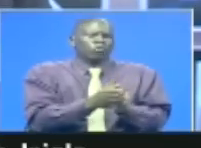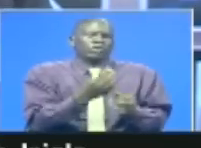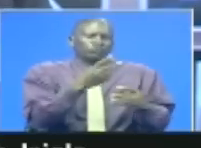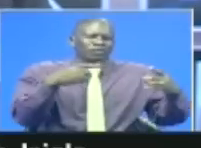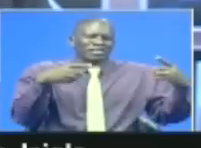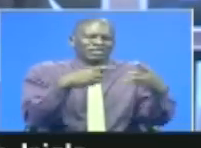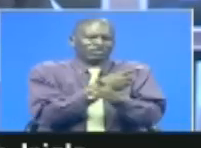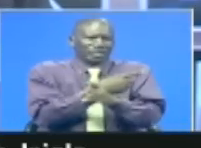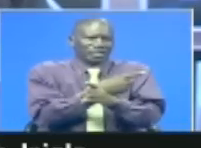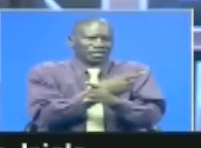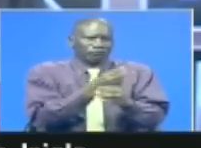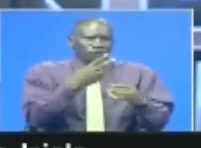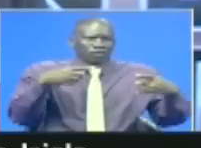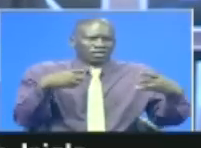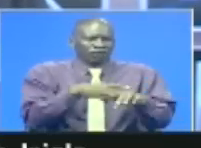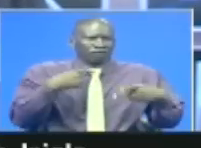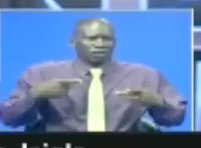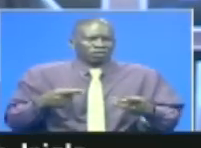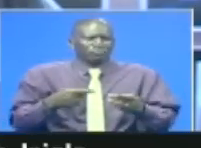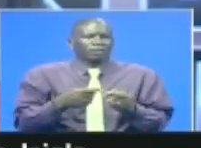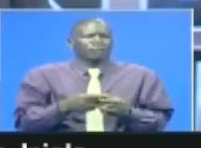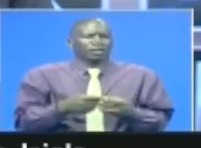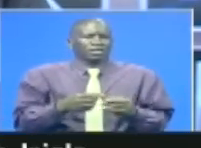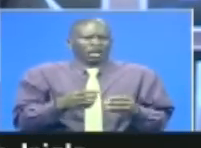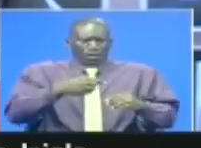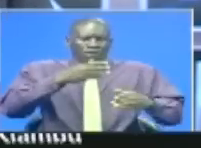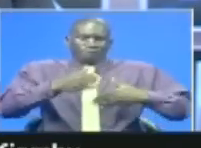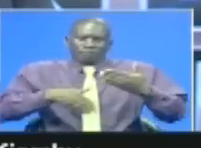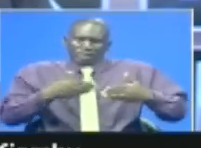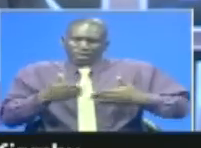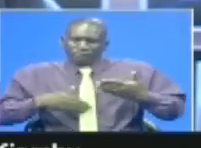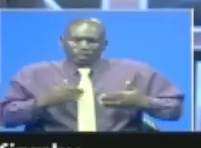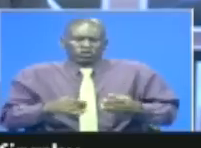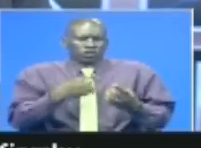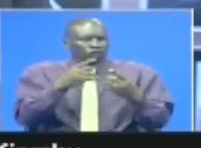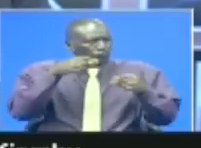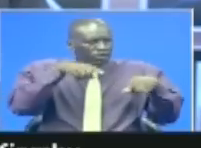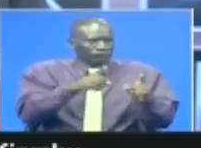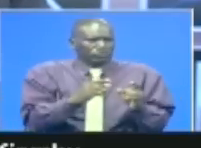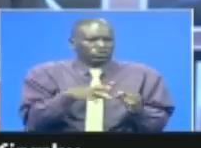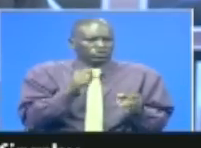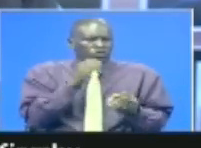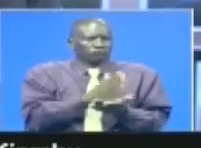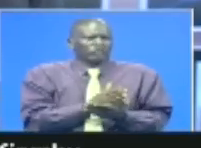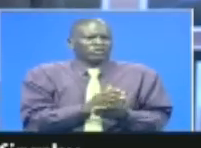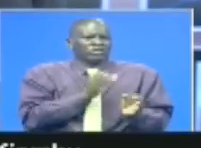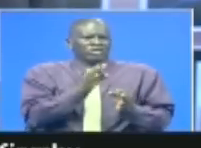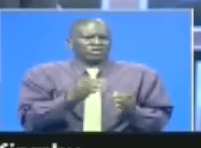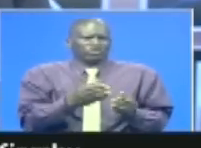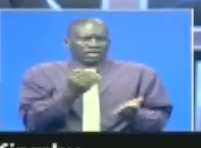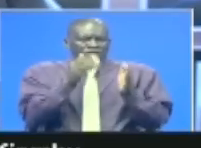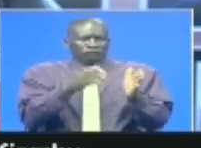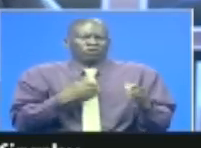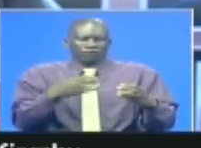diverse people. Our characters speak for themselves. So really, if it's anyone who has a